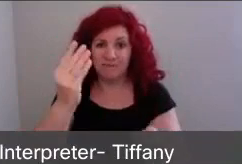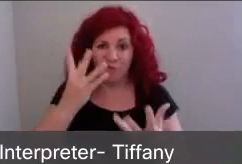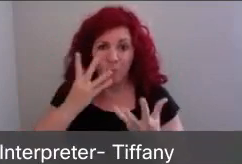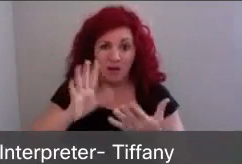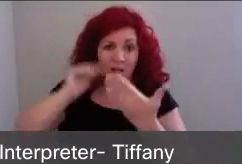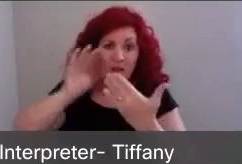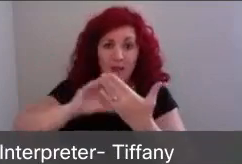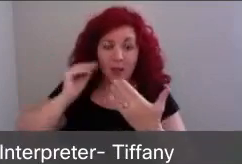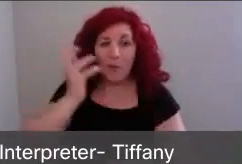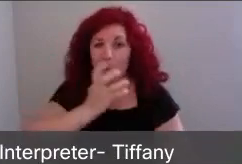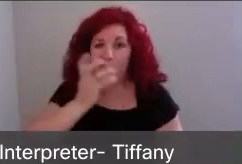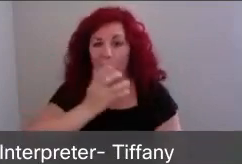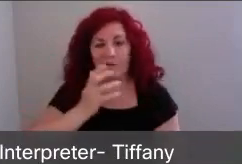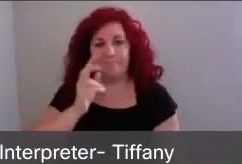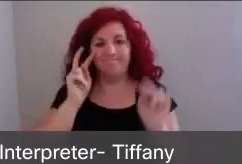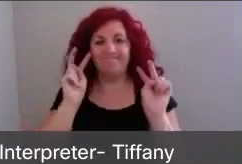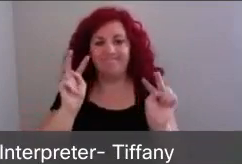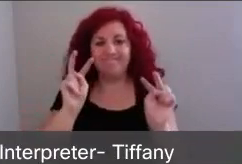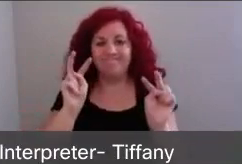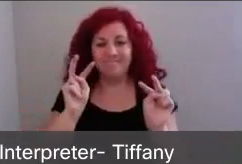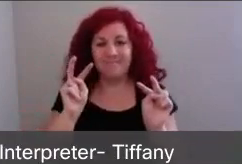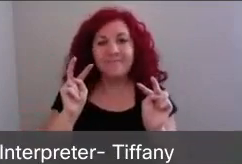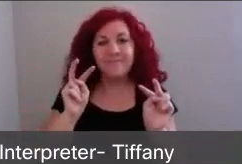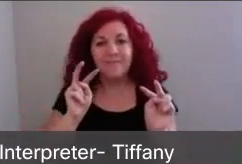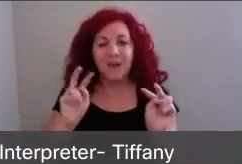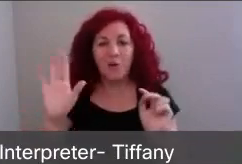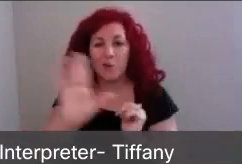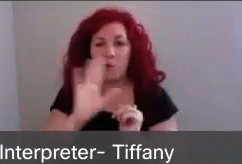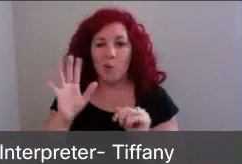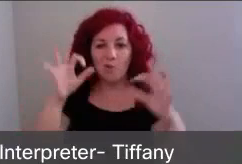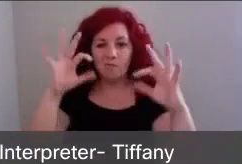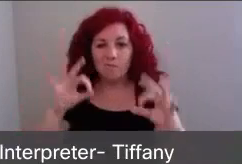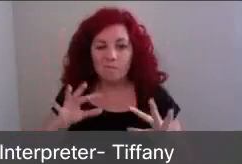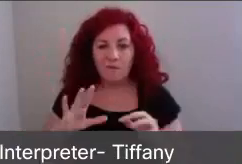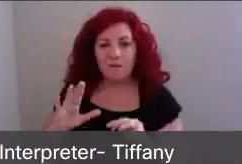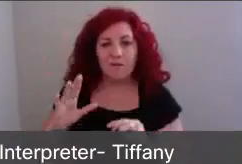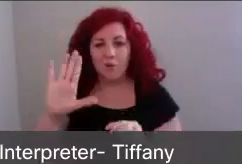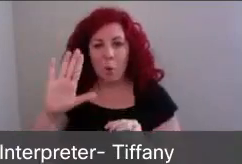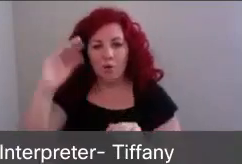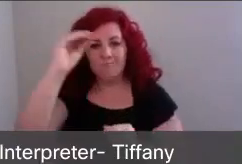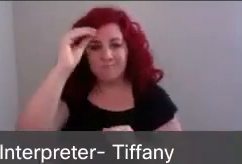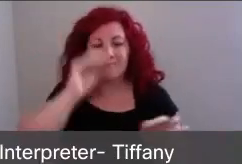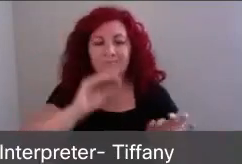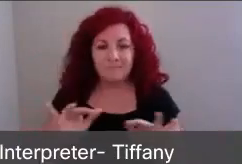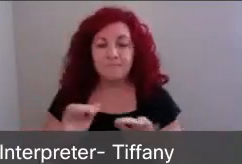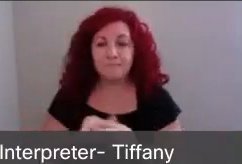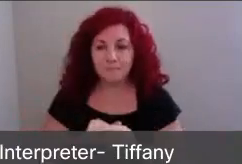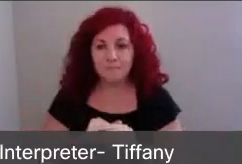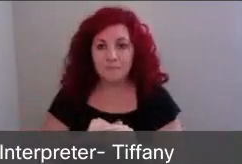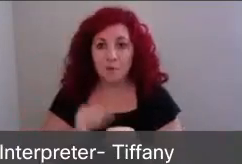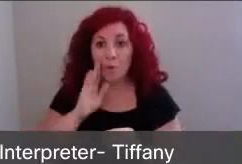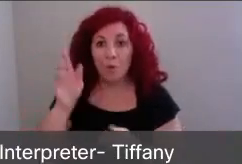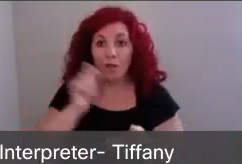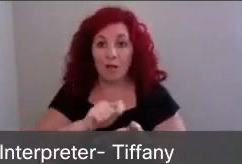and so we're really looking forward to hearing what you have on your minds, and we'll be taking